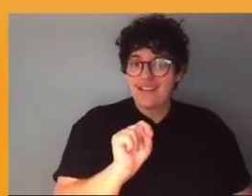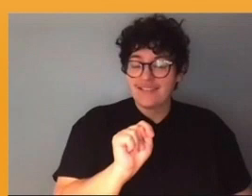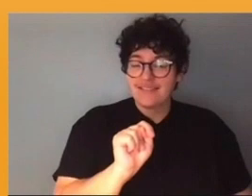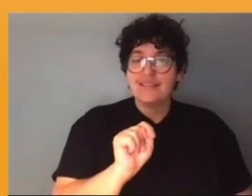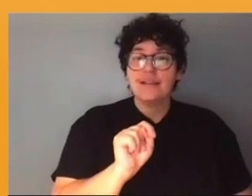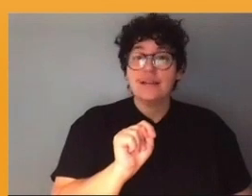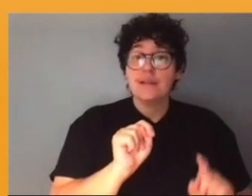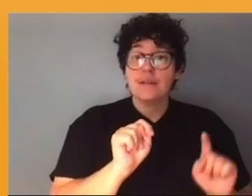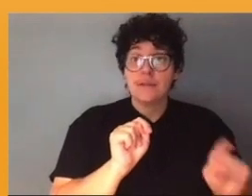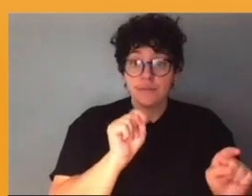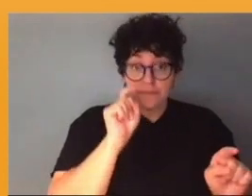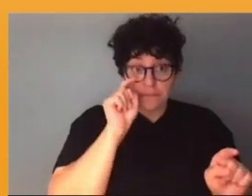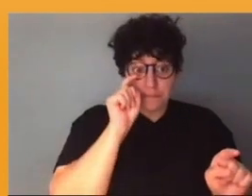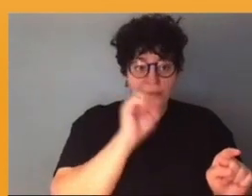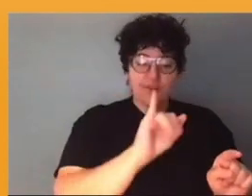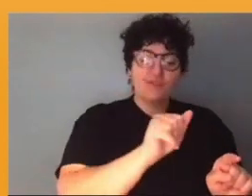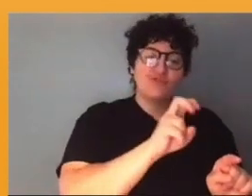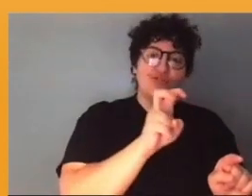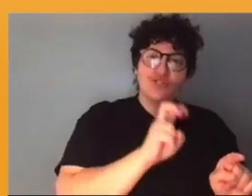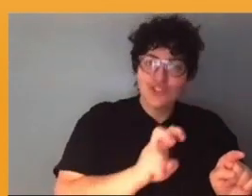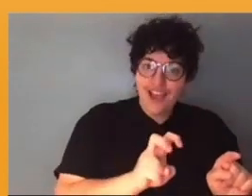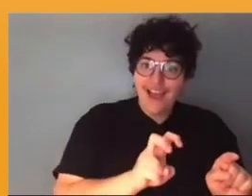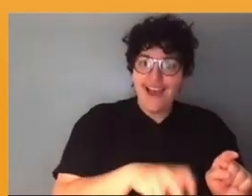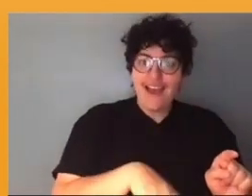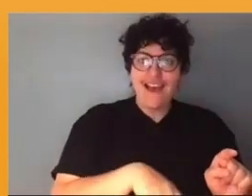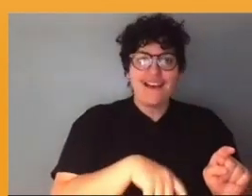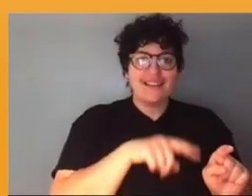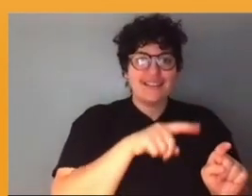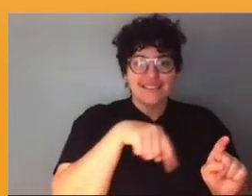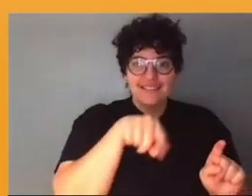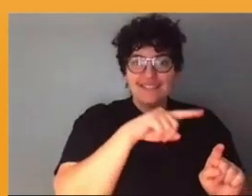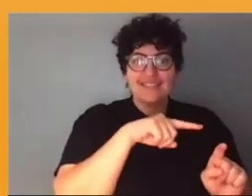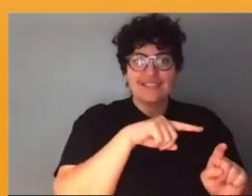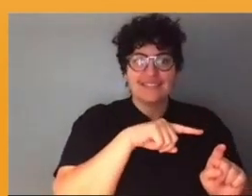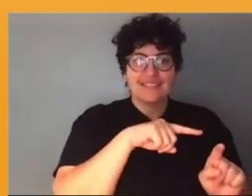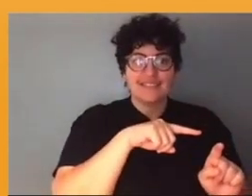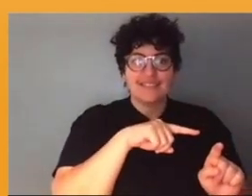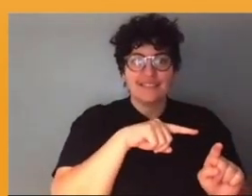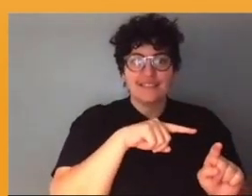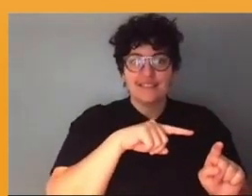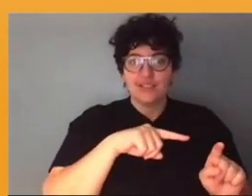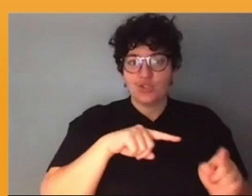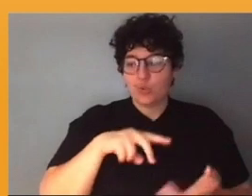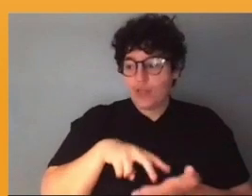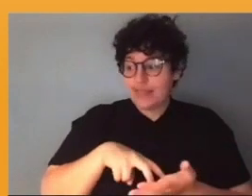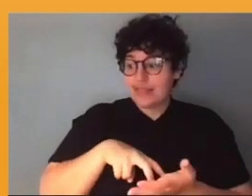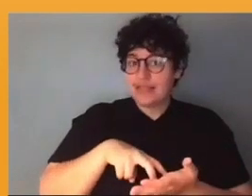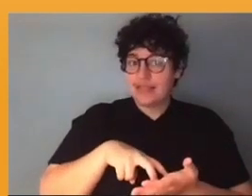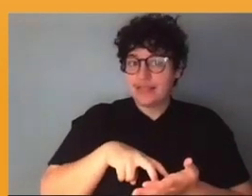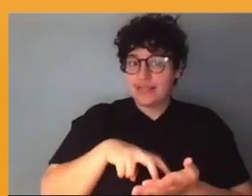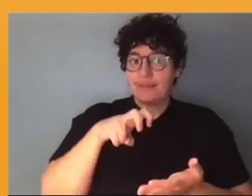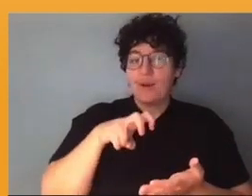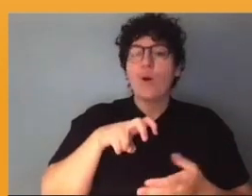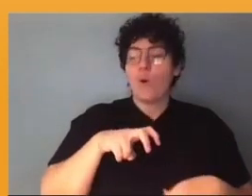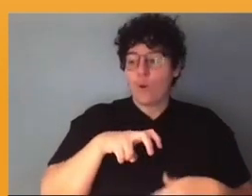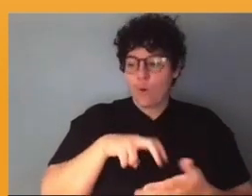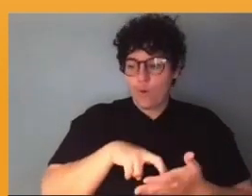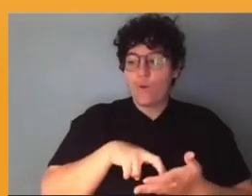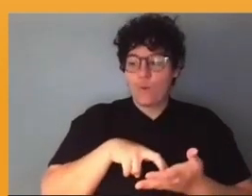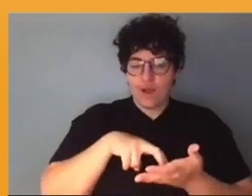ballet and jazz dance tend to leap upward to reach to the sky.